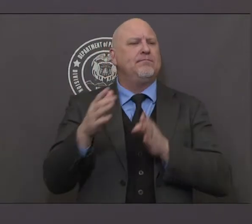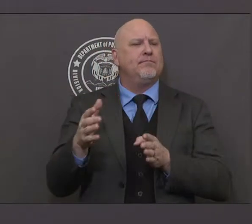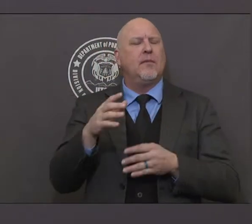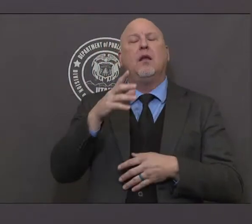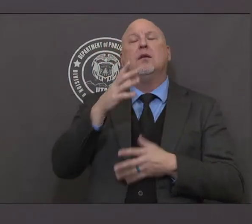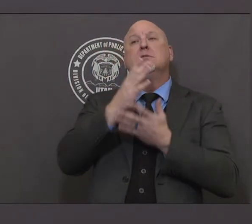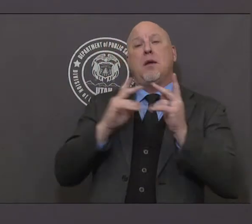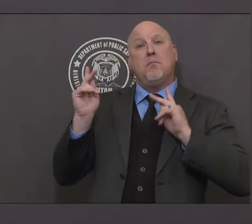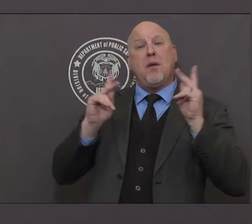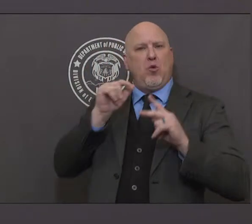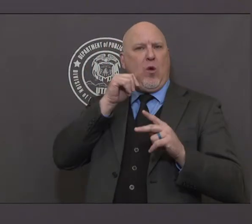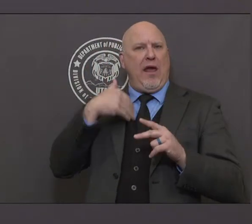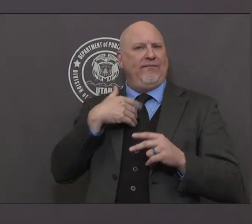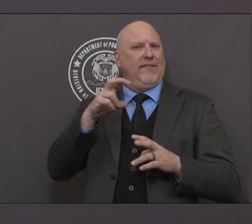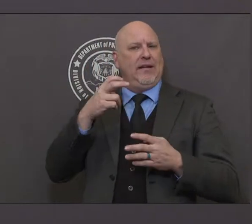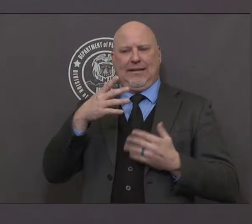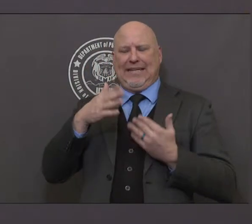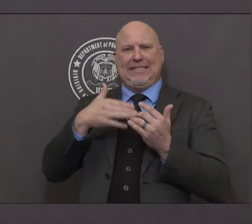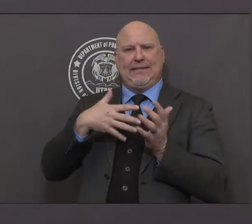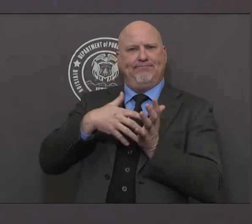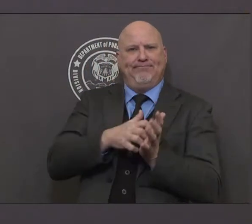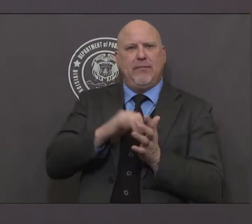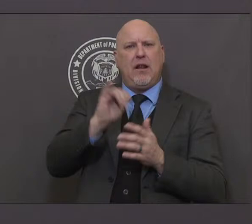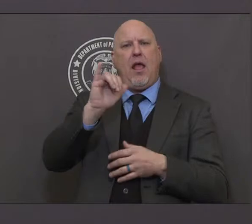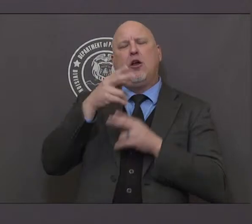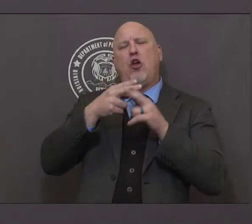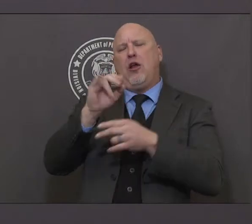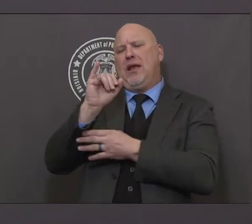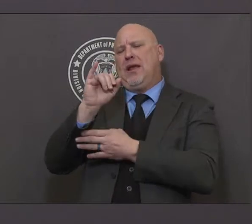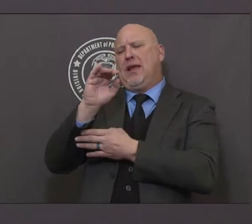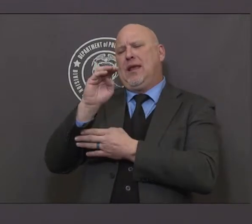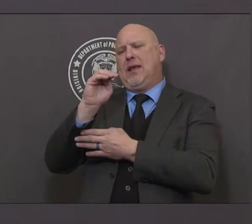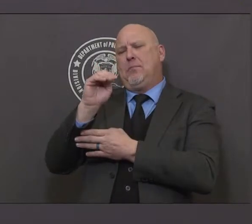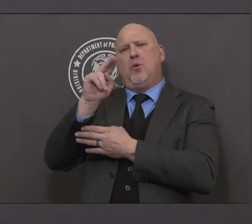organ transplant, HIV, use of